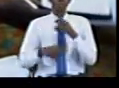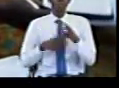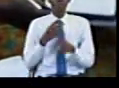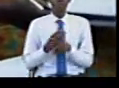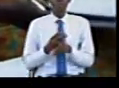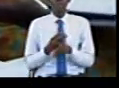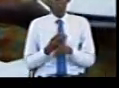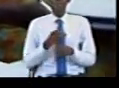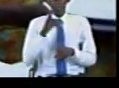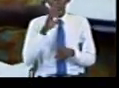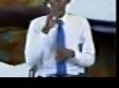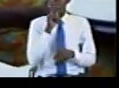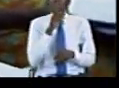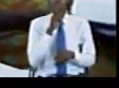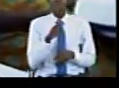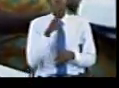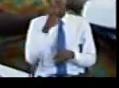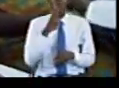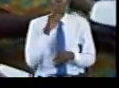You are not sure.